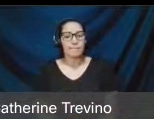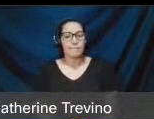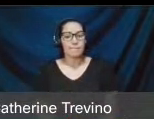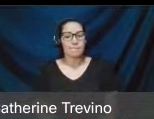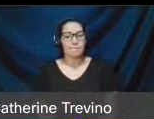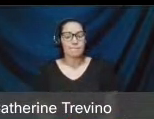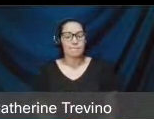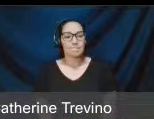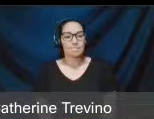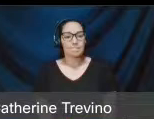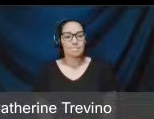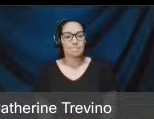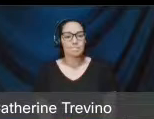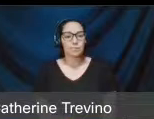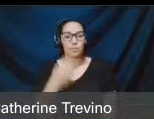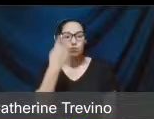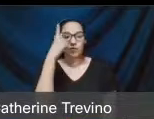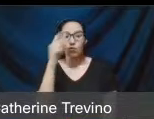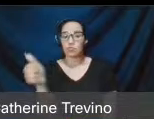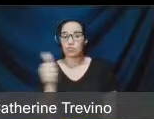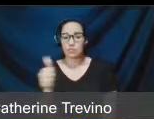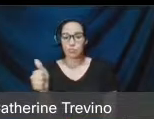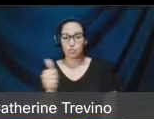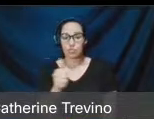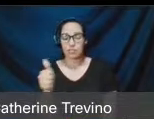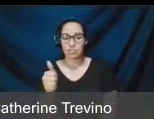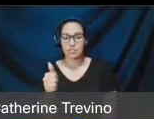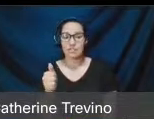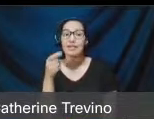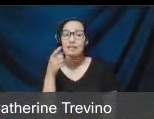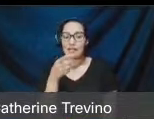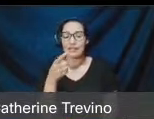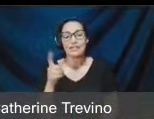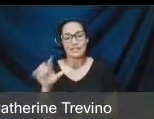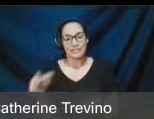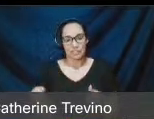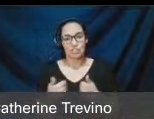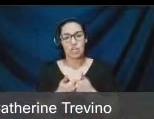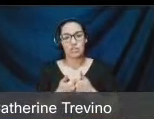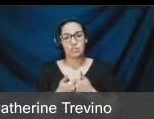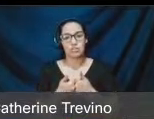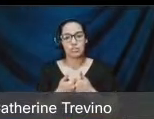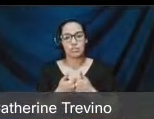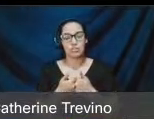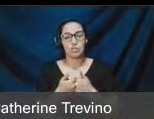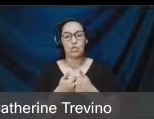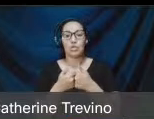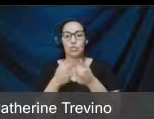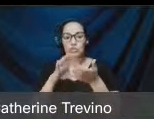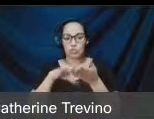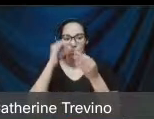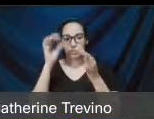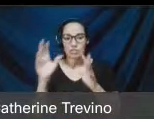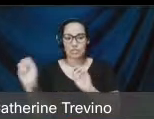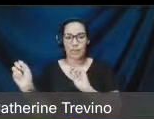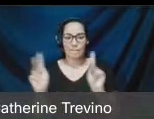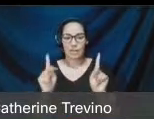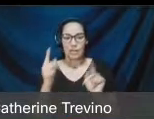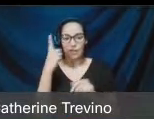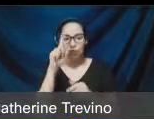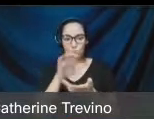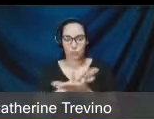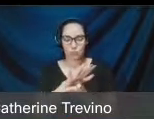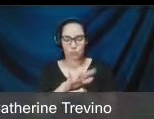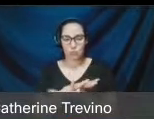For transportation, this is a challenge when students come back to school